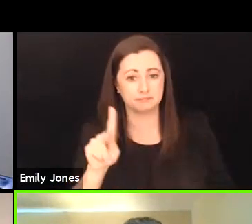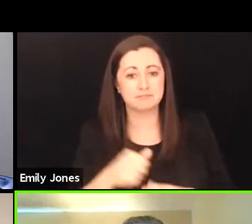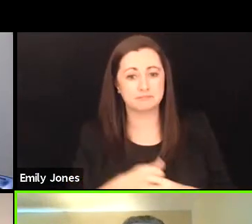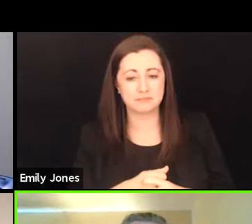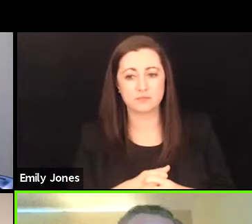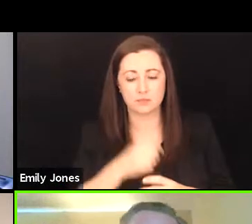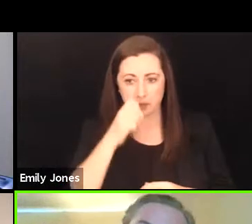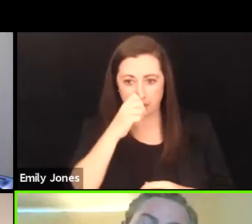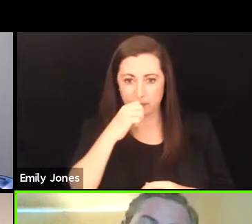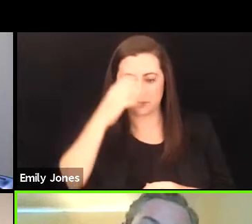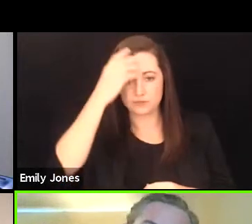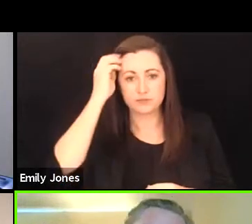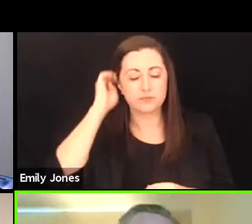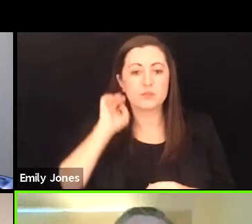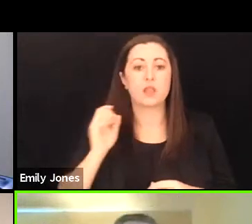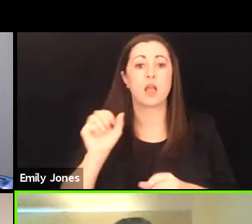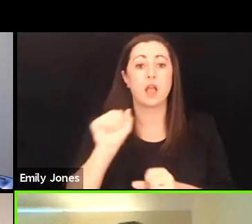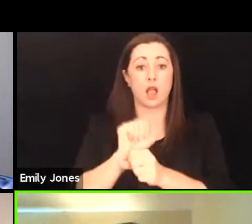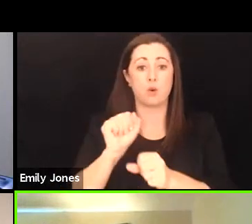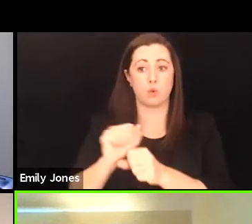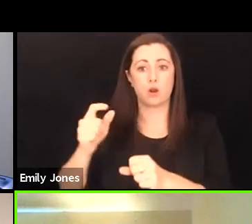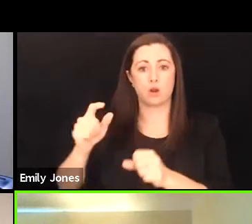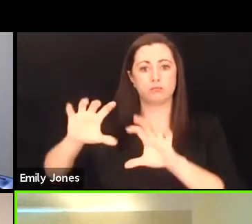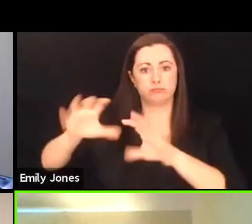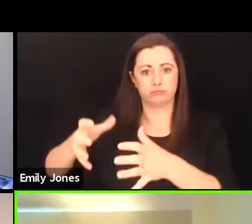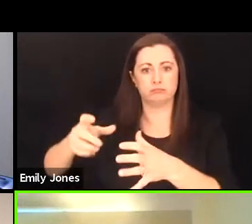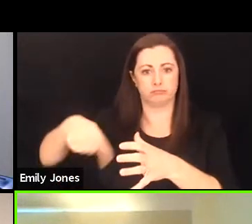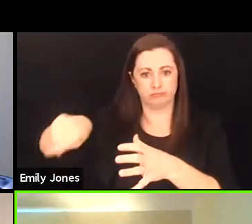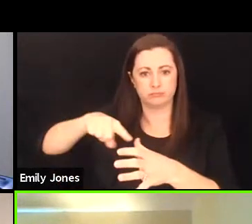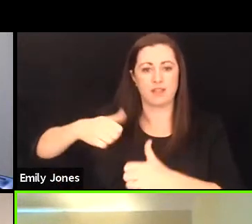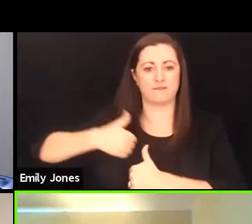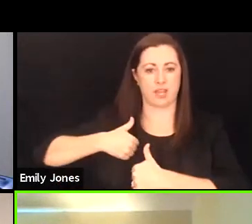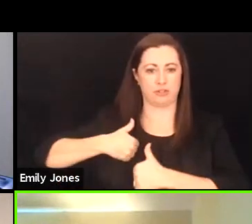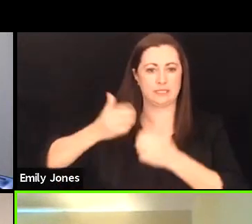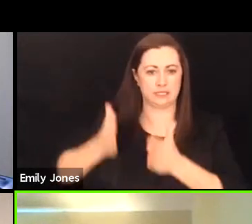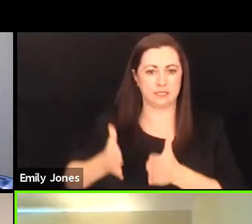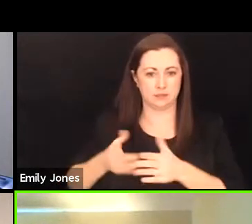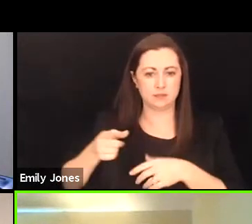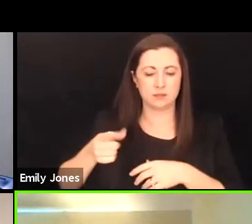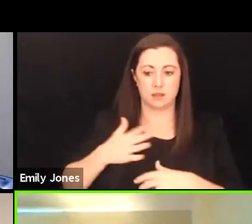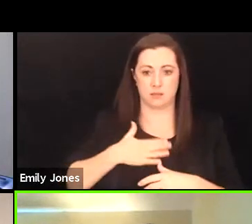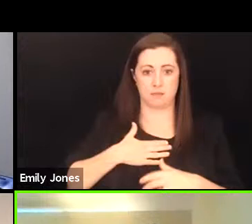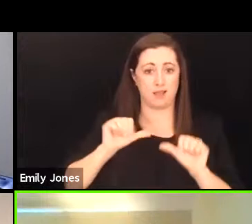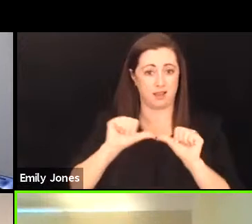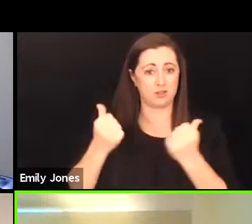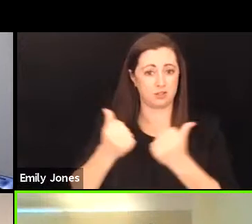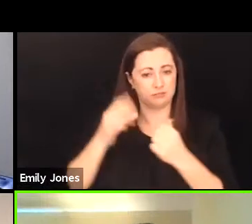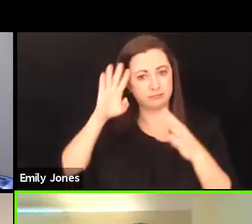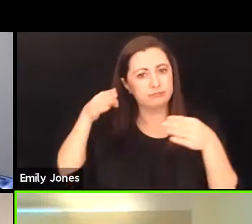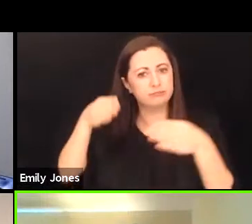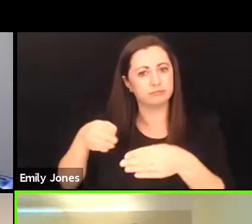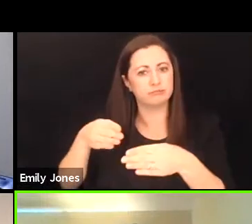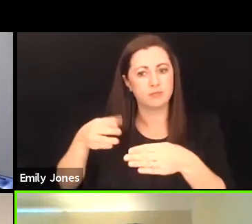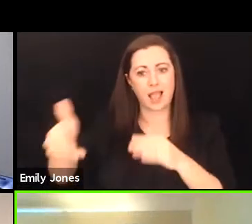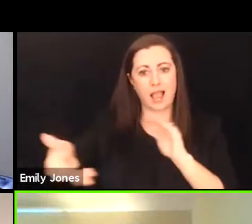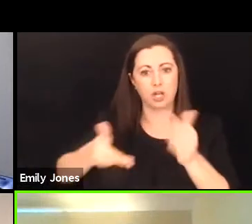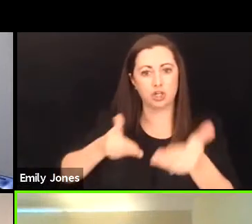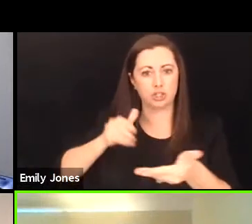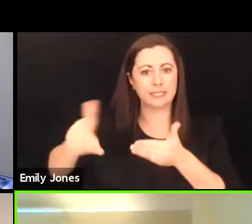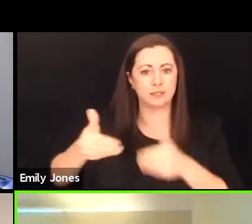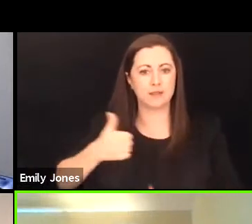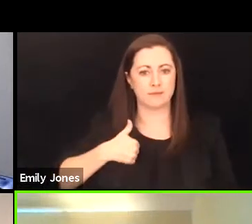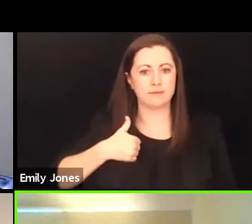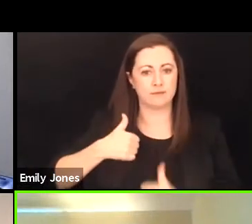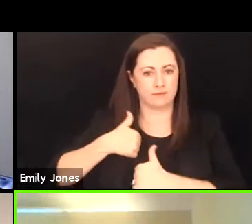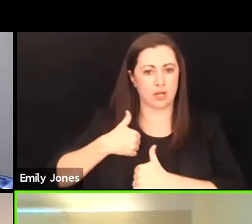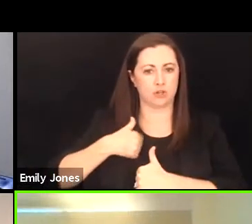You know, I work for the veteran population. My agency primarily focuses on hiring veterans for